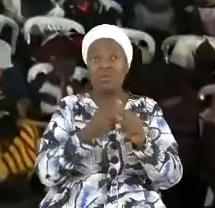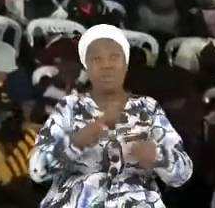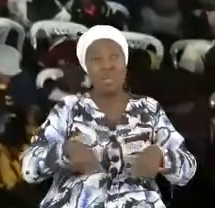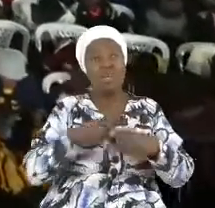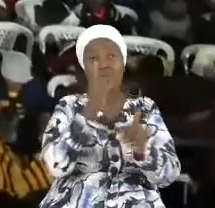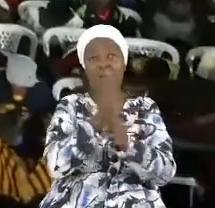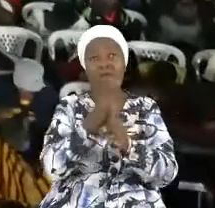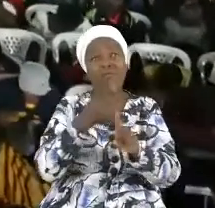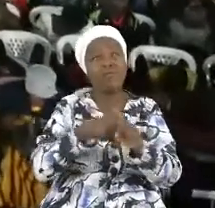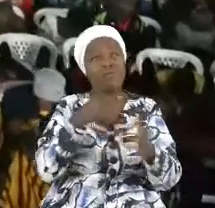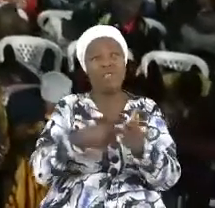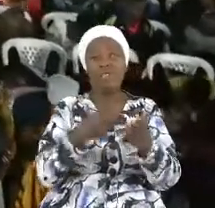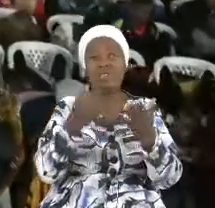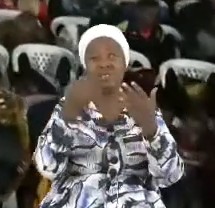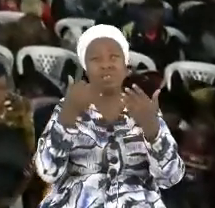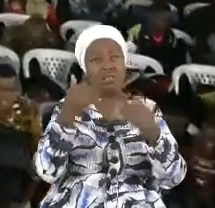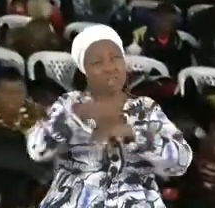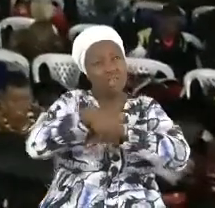forgiveness,